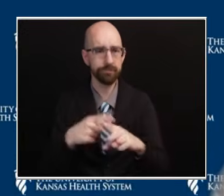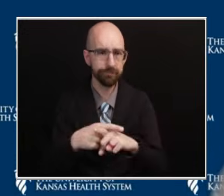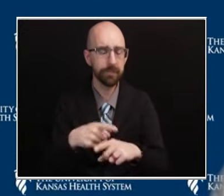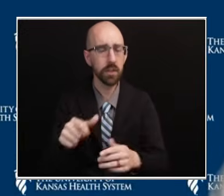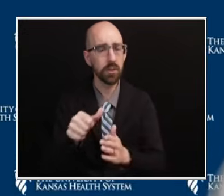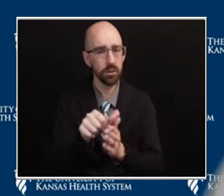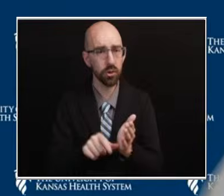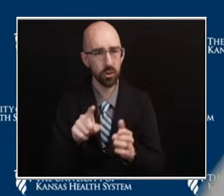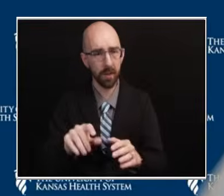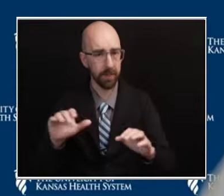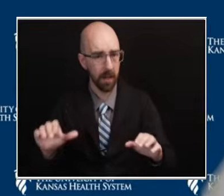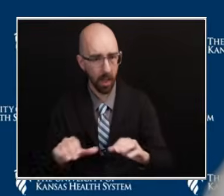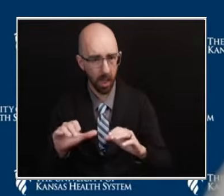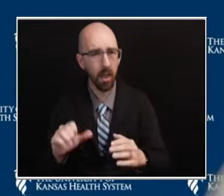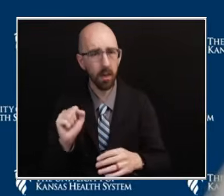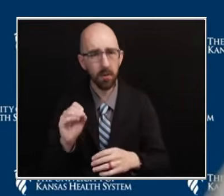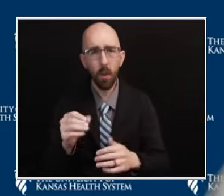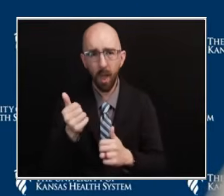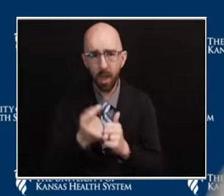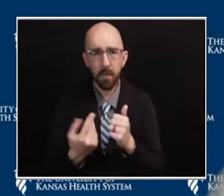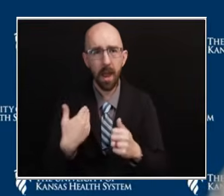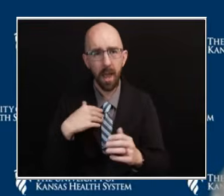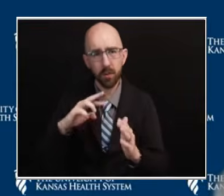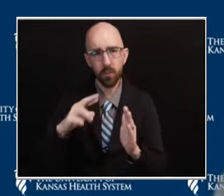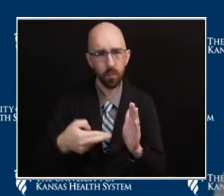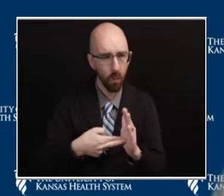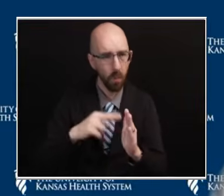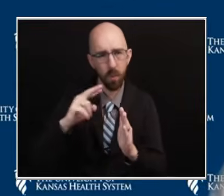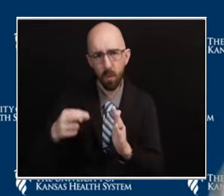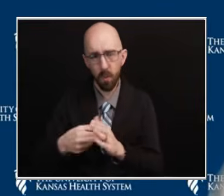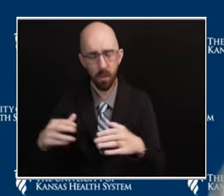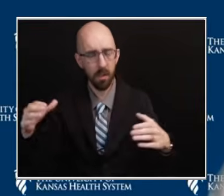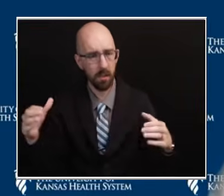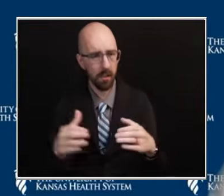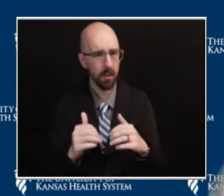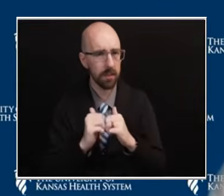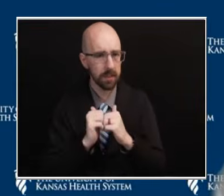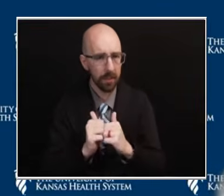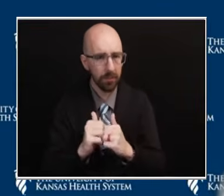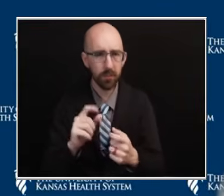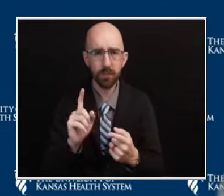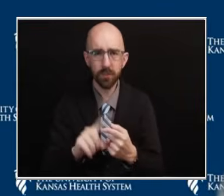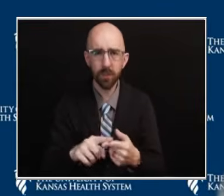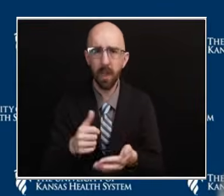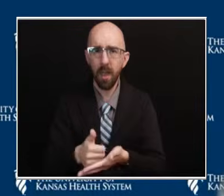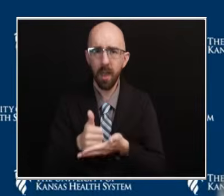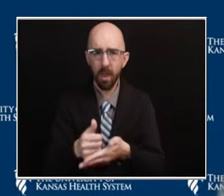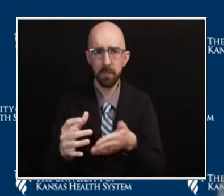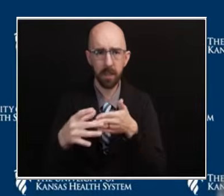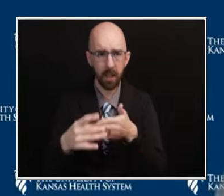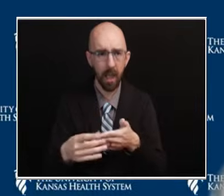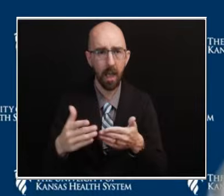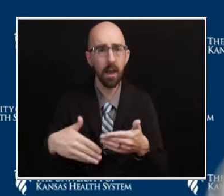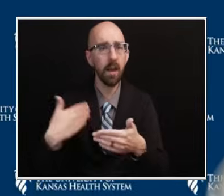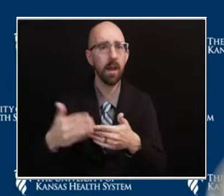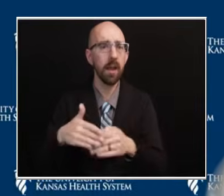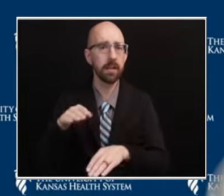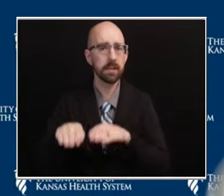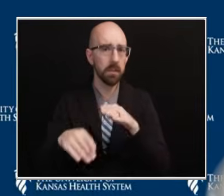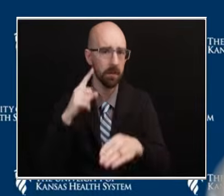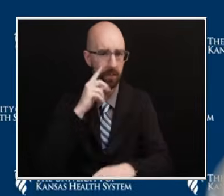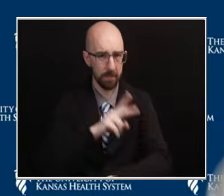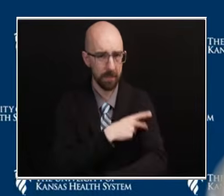they've performed. And so everybody has their role and comes together to to help guide what are the next steps for that